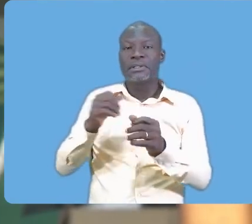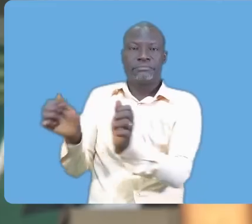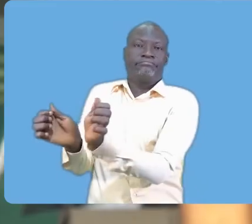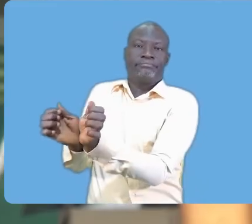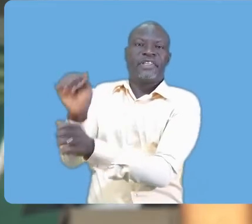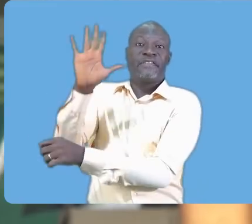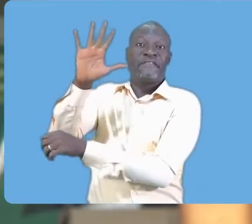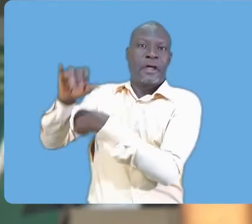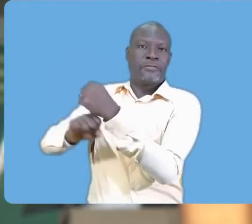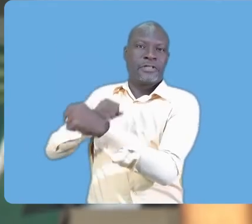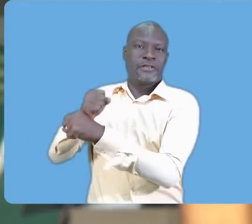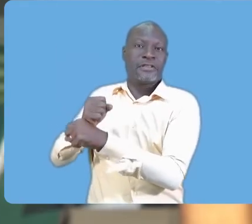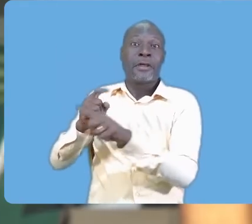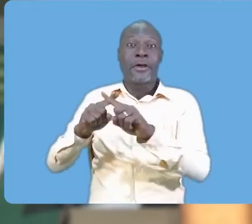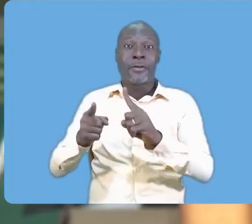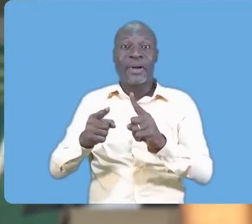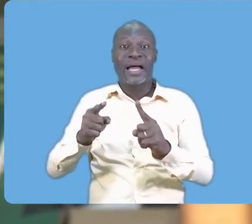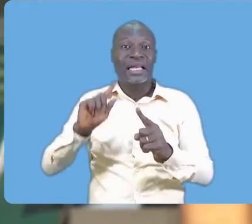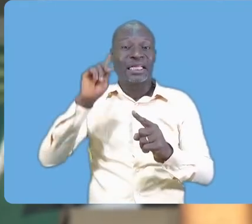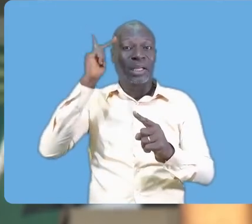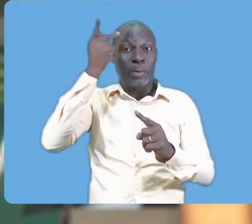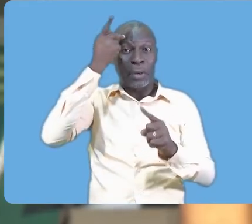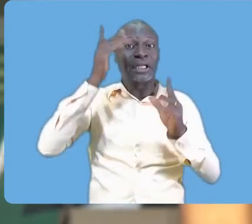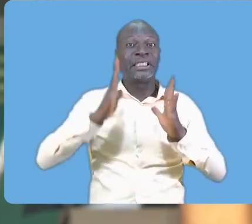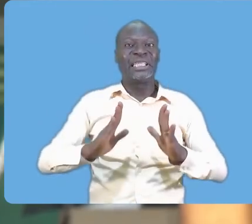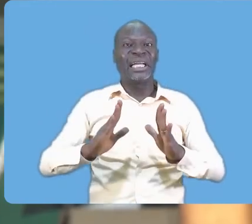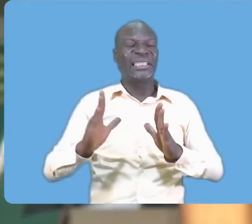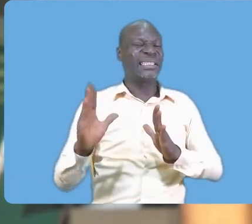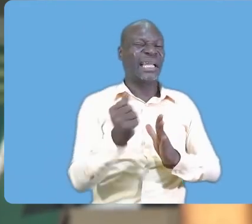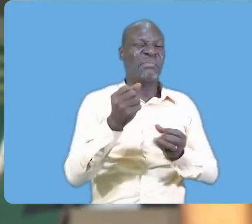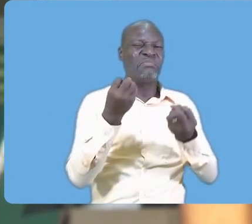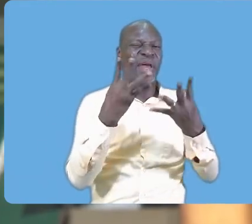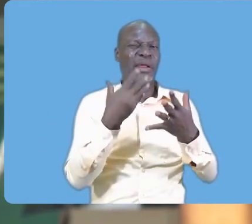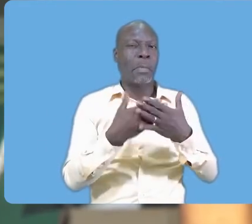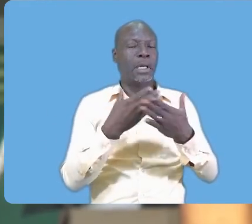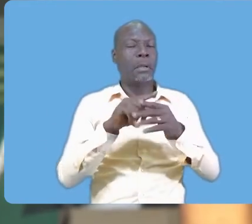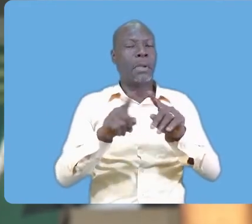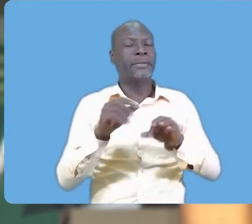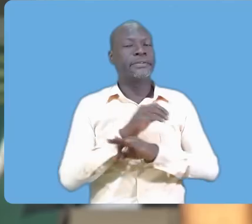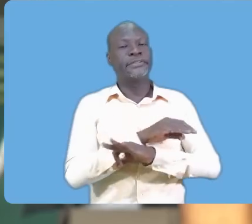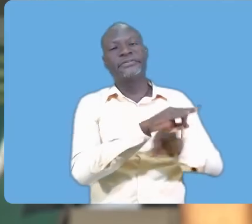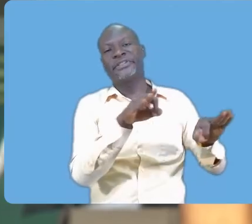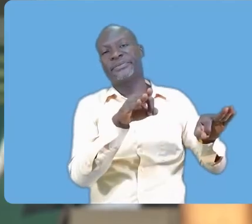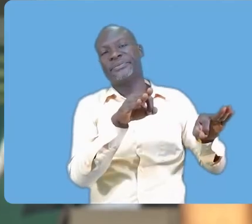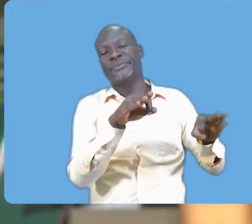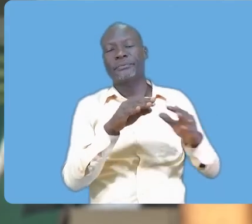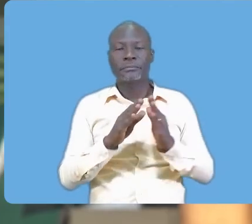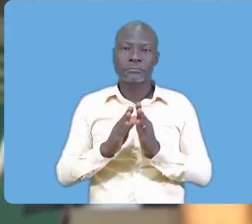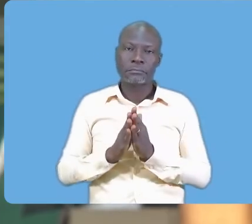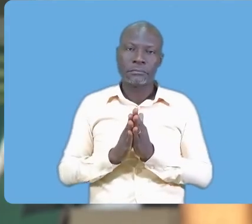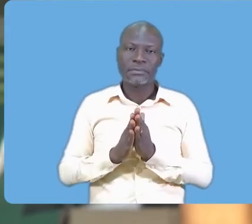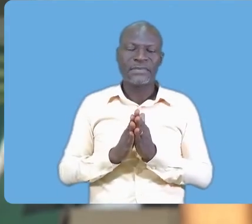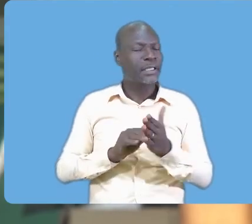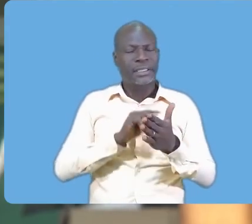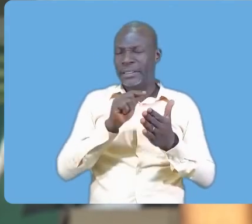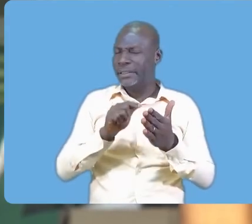anymore. Court case, no, if you do near near assembly in year. Is that not perversion of justice? But papa,